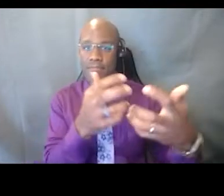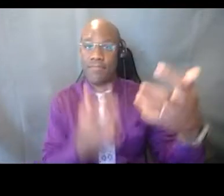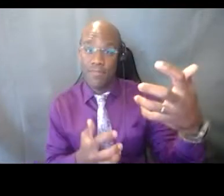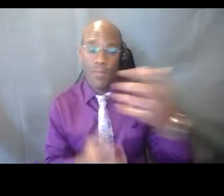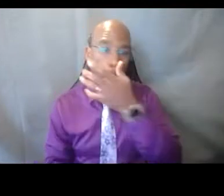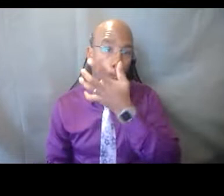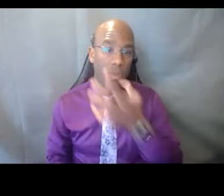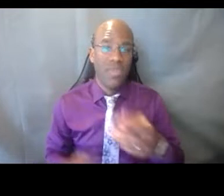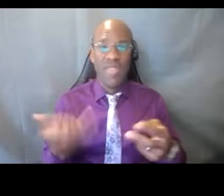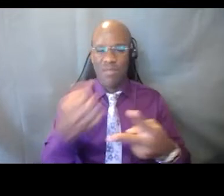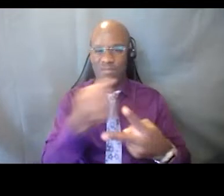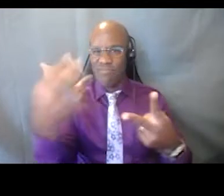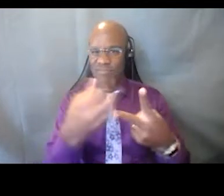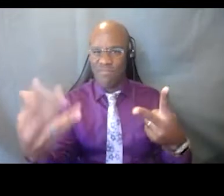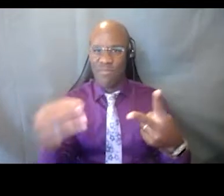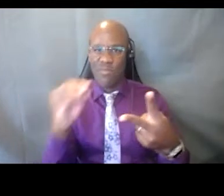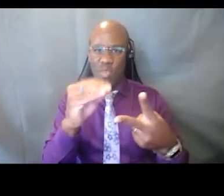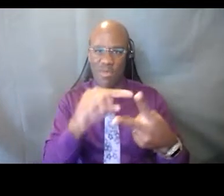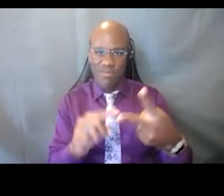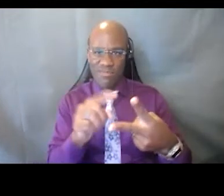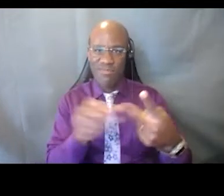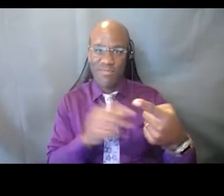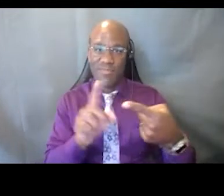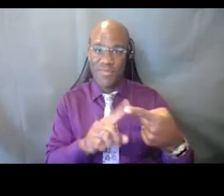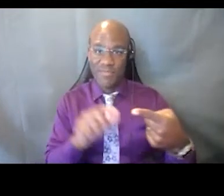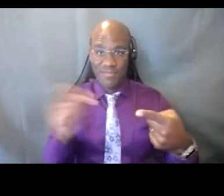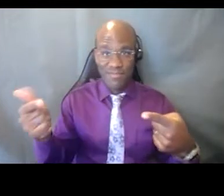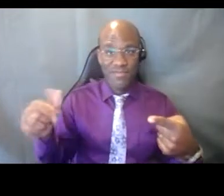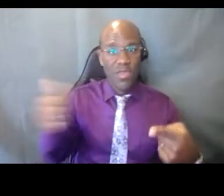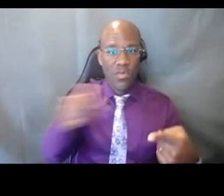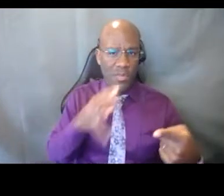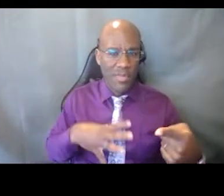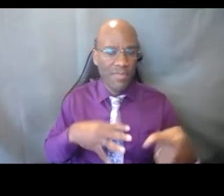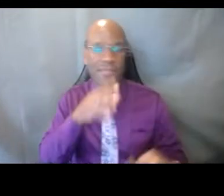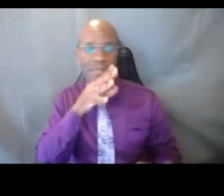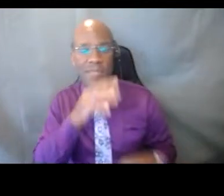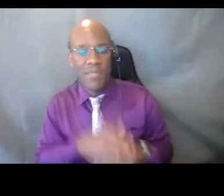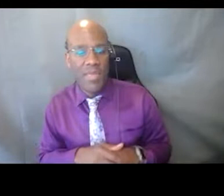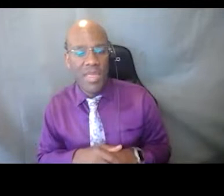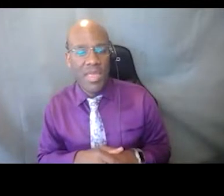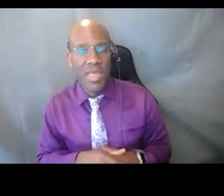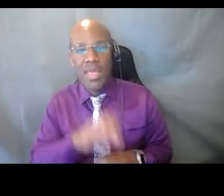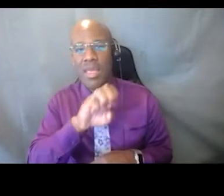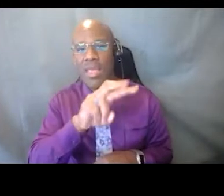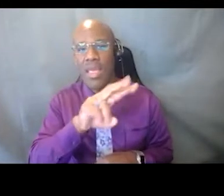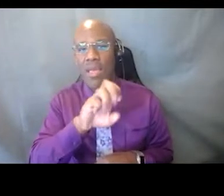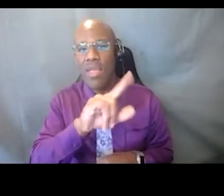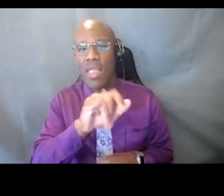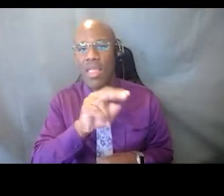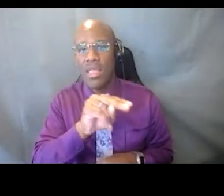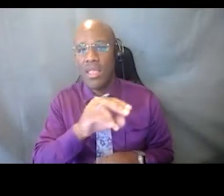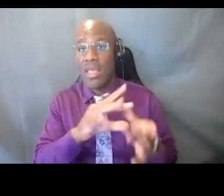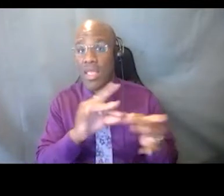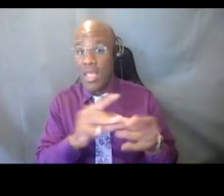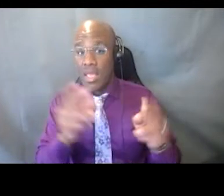resistance and navigational capital. Thank you. So in resistance to navigational capital, this is what Evelyn stated. She